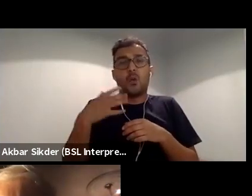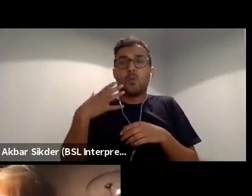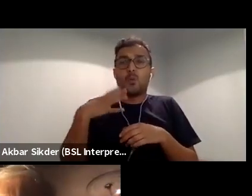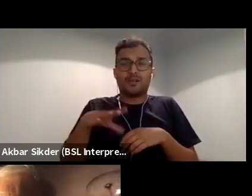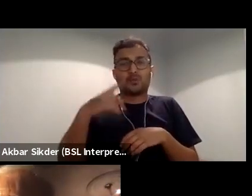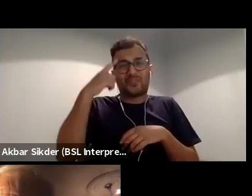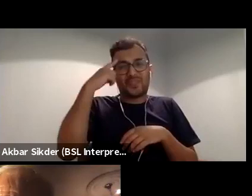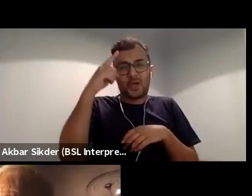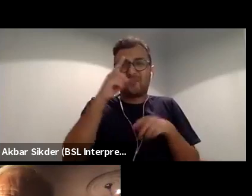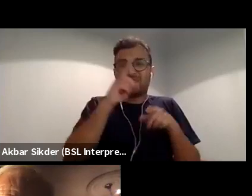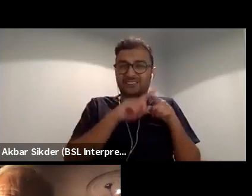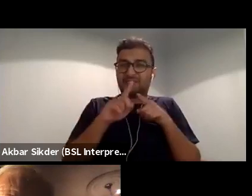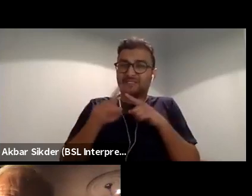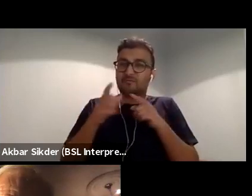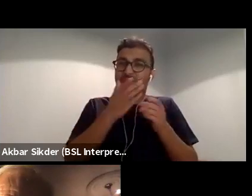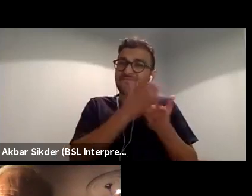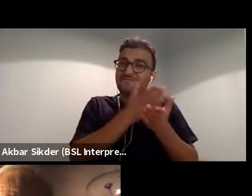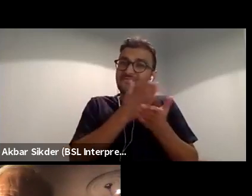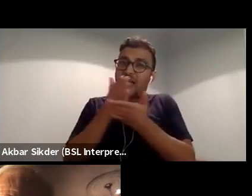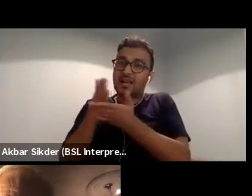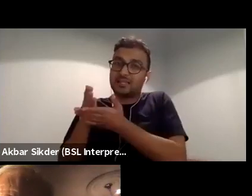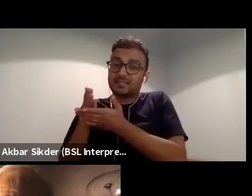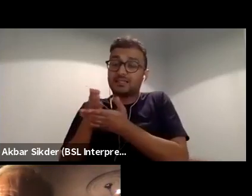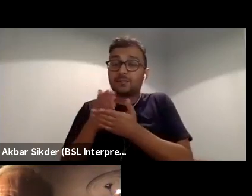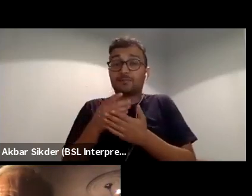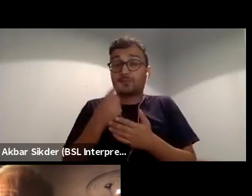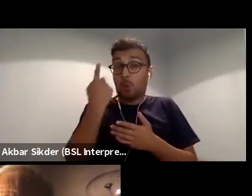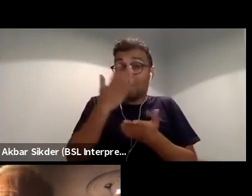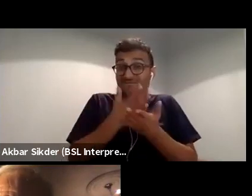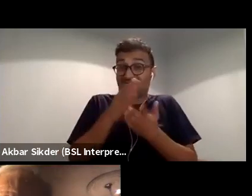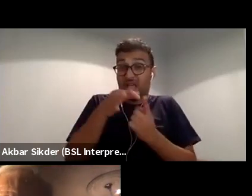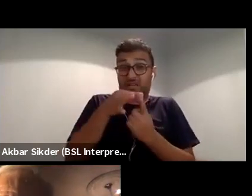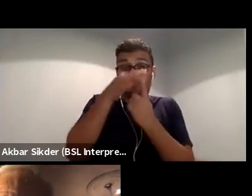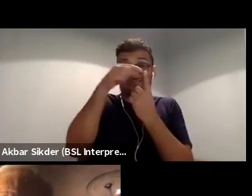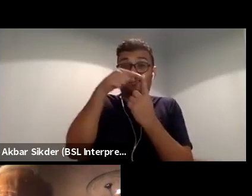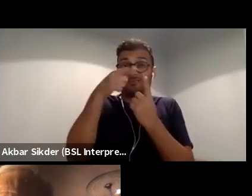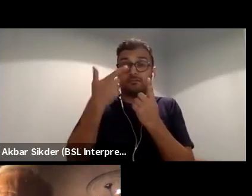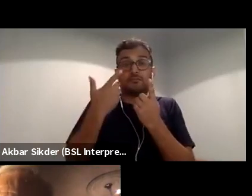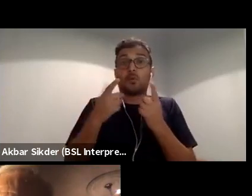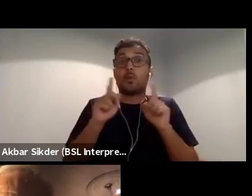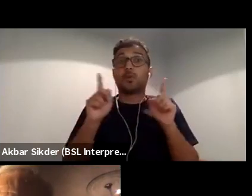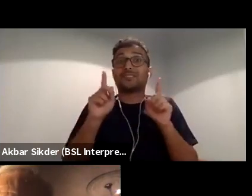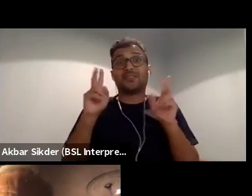And one of them is the official information that is coming from